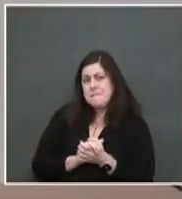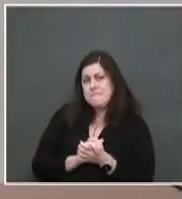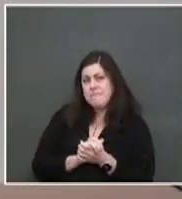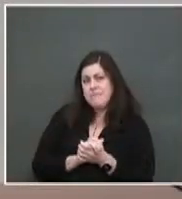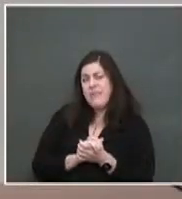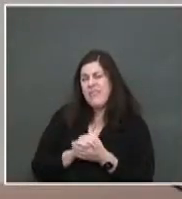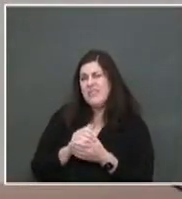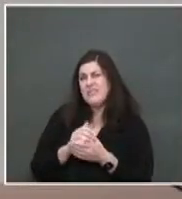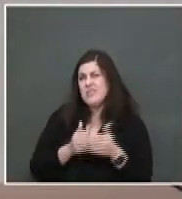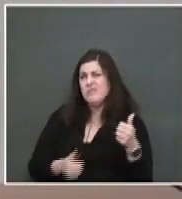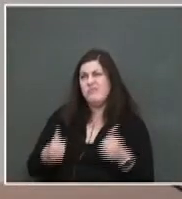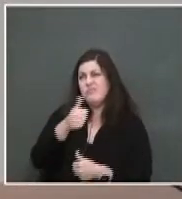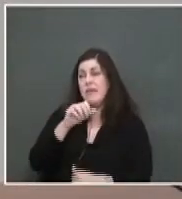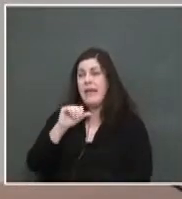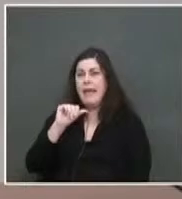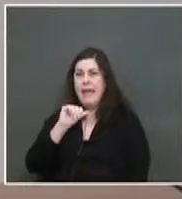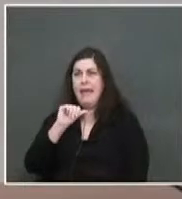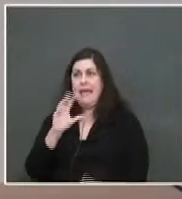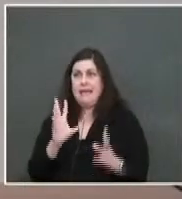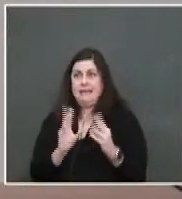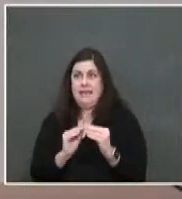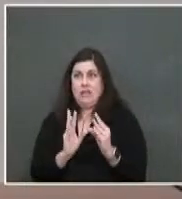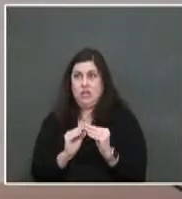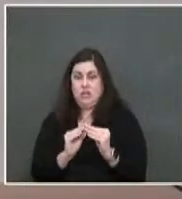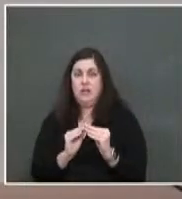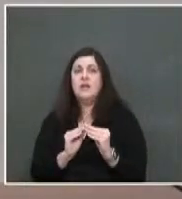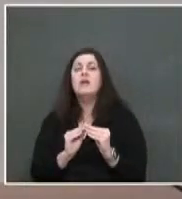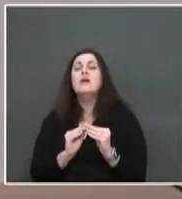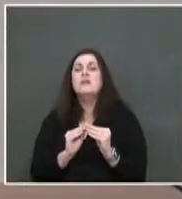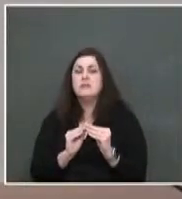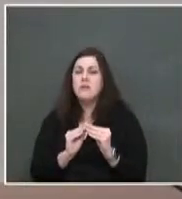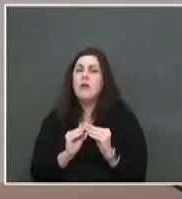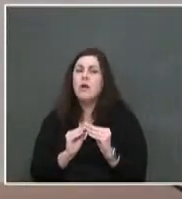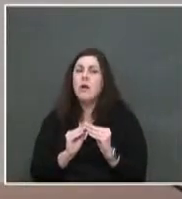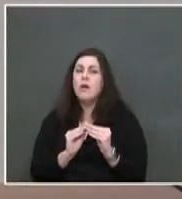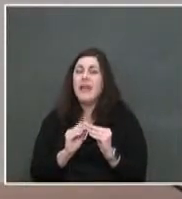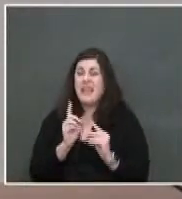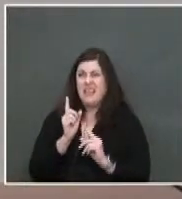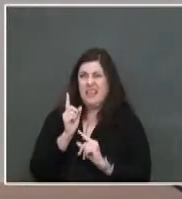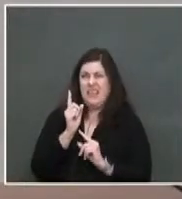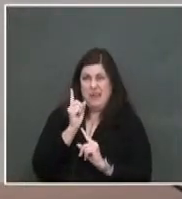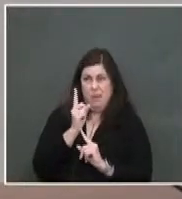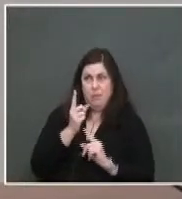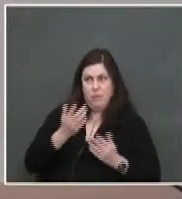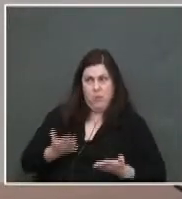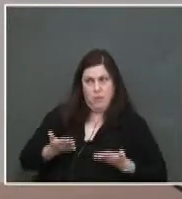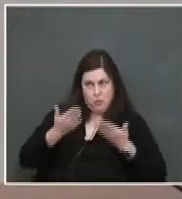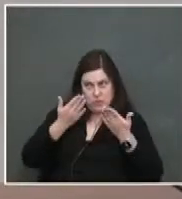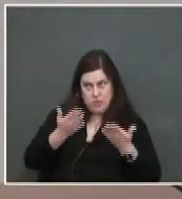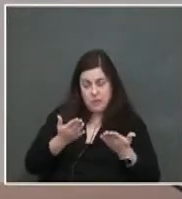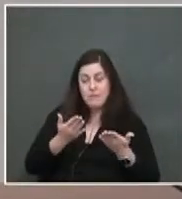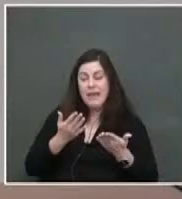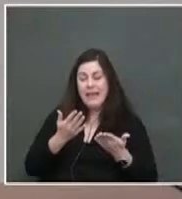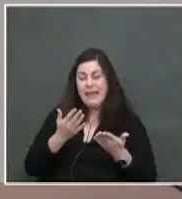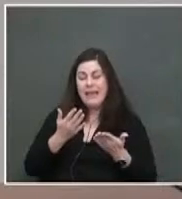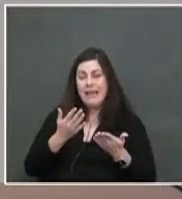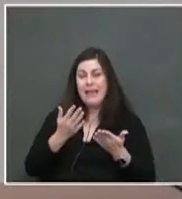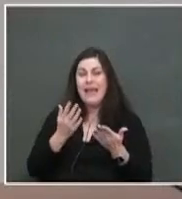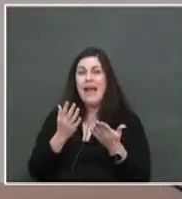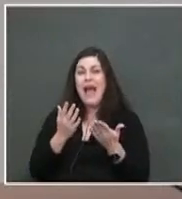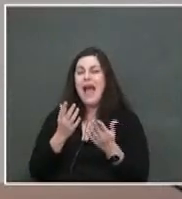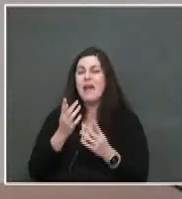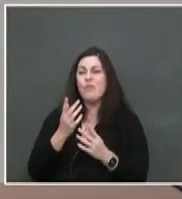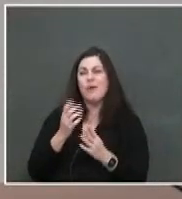could go to a session. I will listen to I'll entertain the motion in a moment. I just want to make the point, though, that it has taken